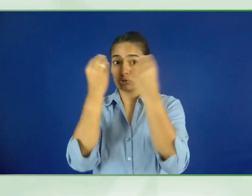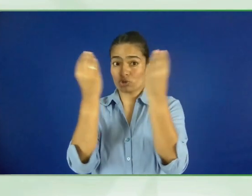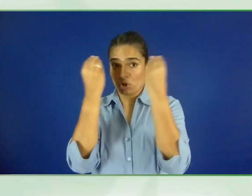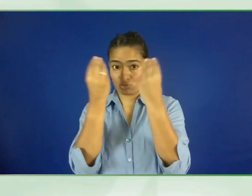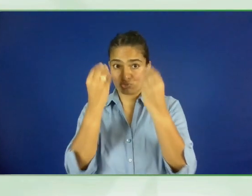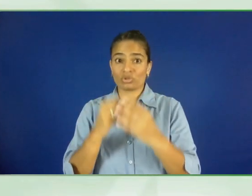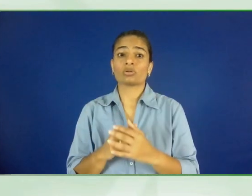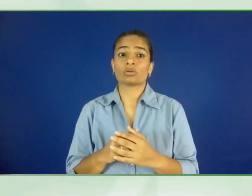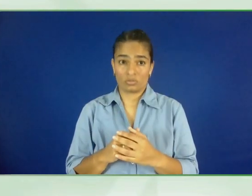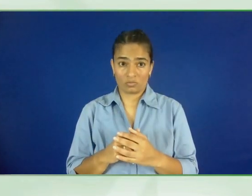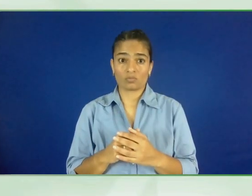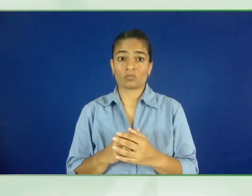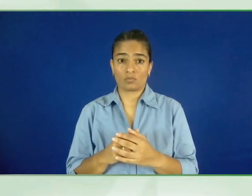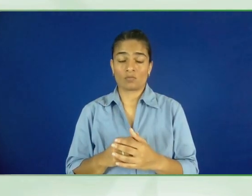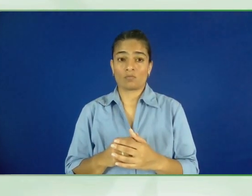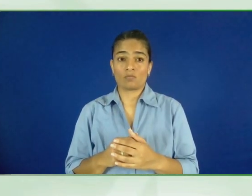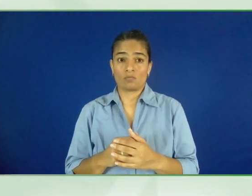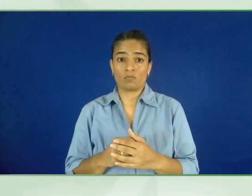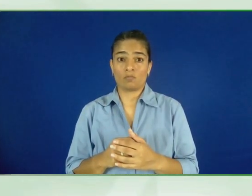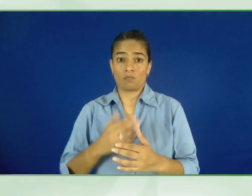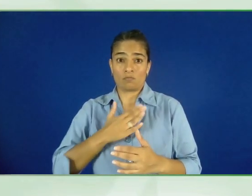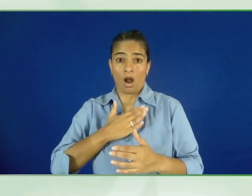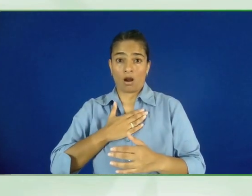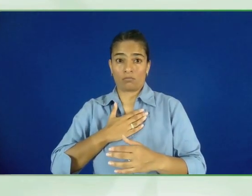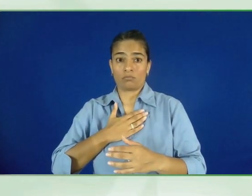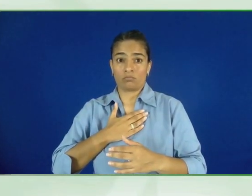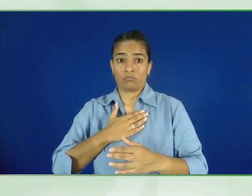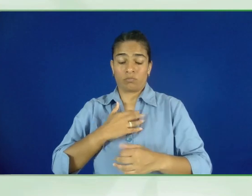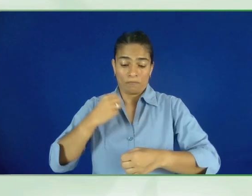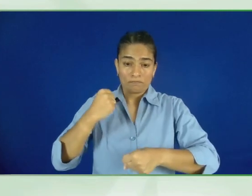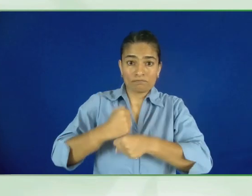playing my violin in public spaces.